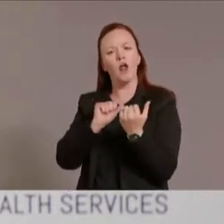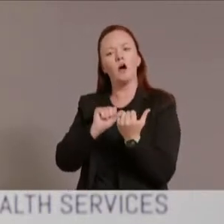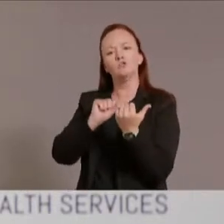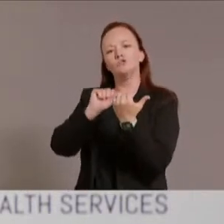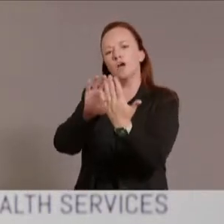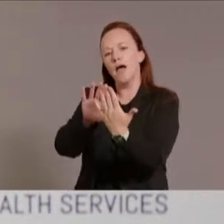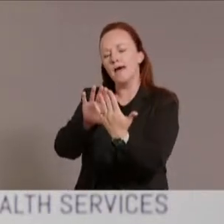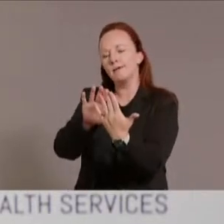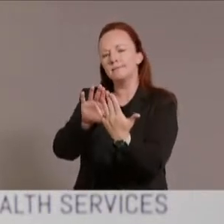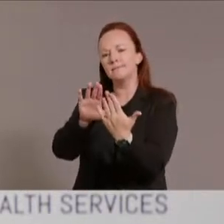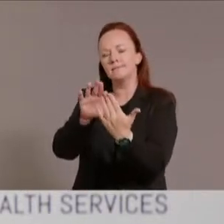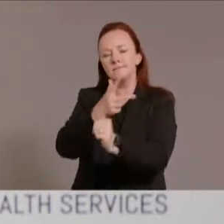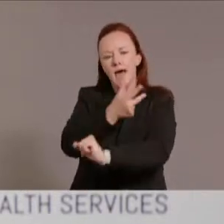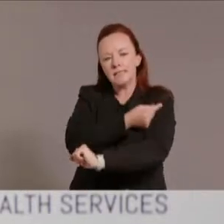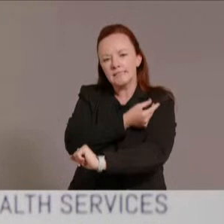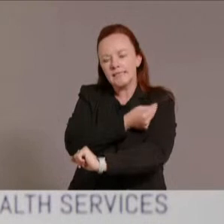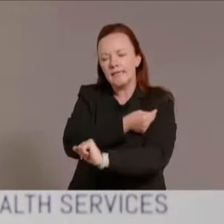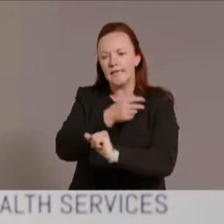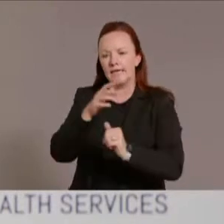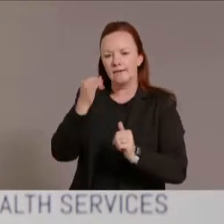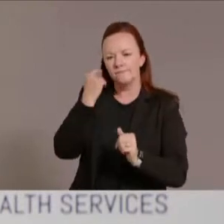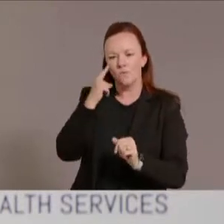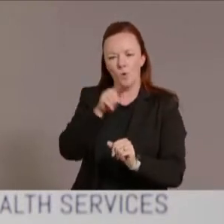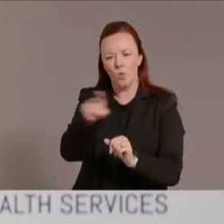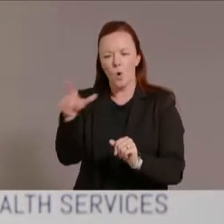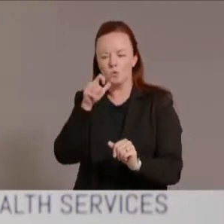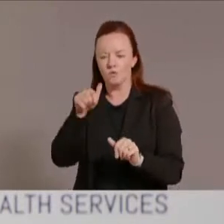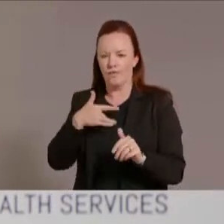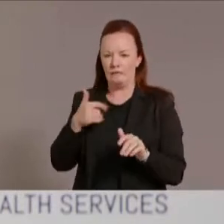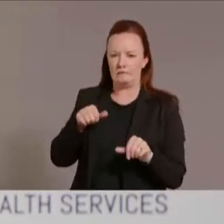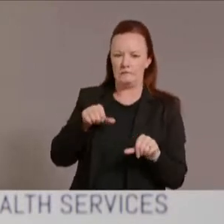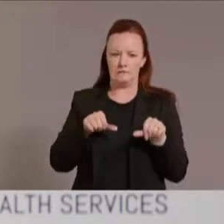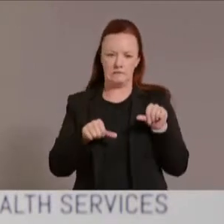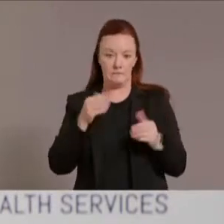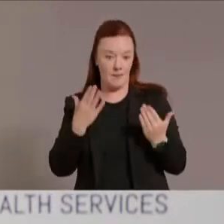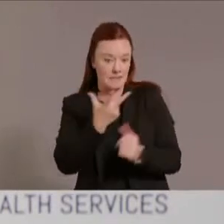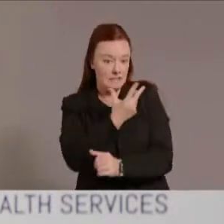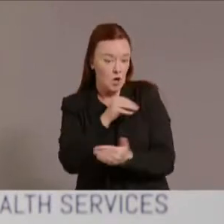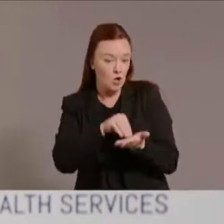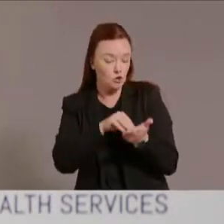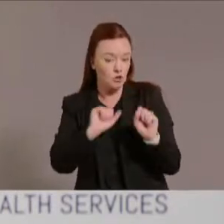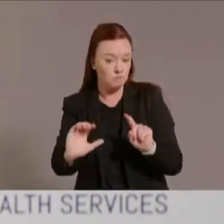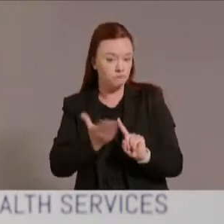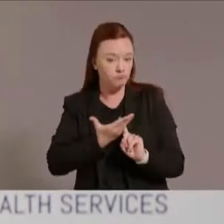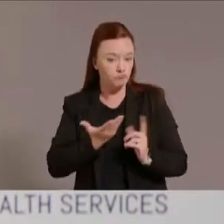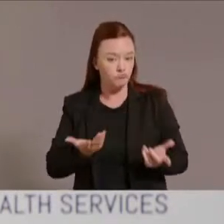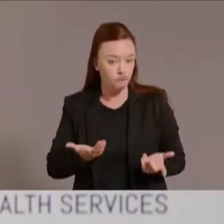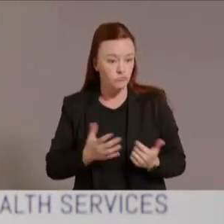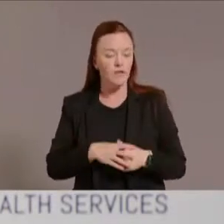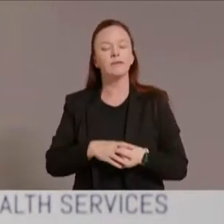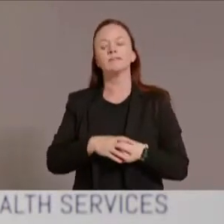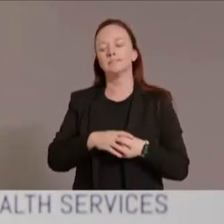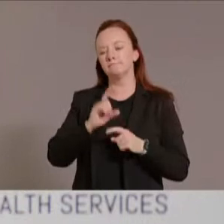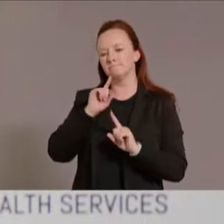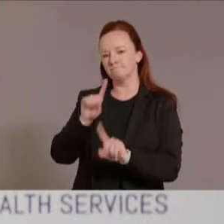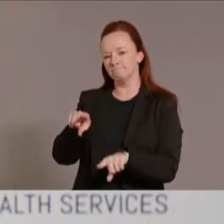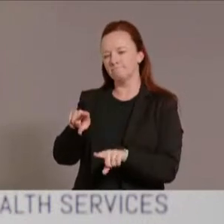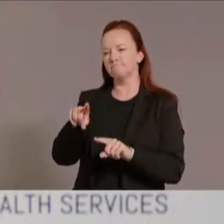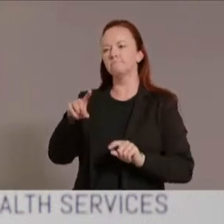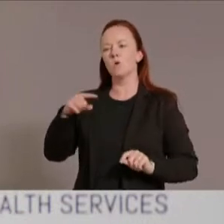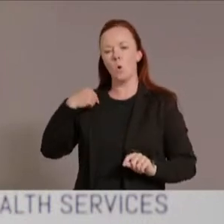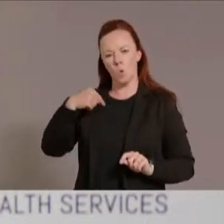willing to get vaccinated if they came from their doctor? So based on our community listening sessions, people indicated